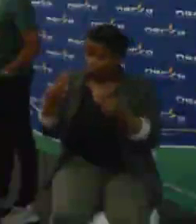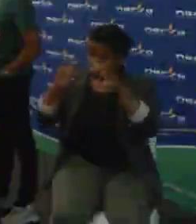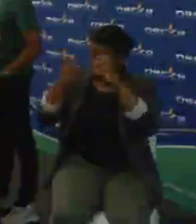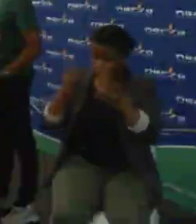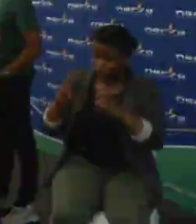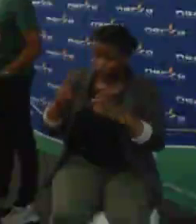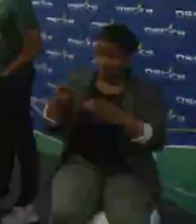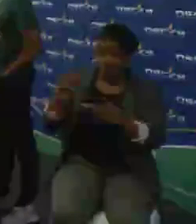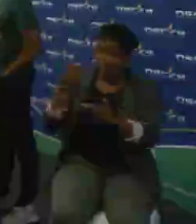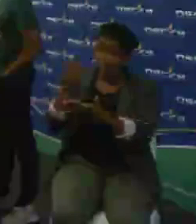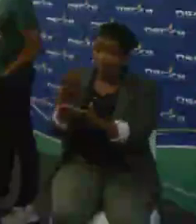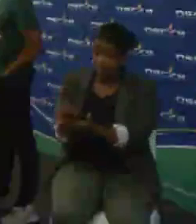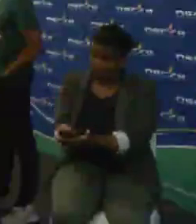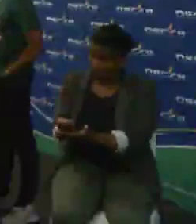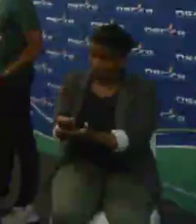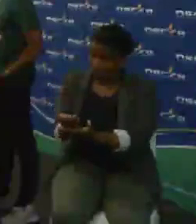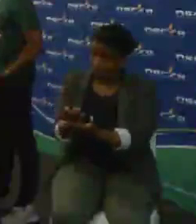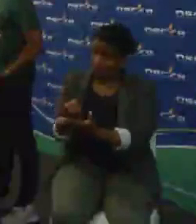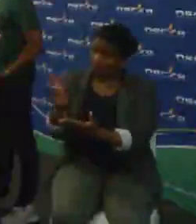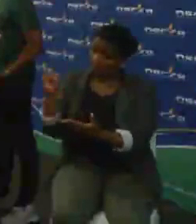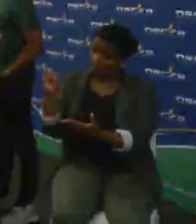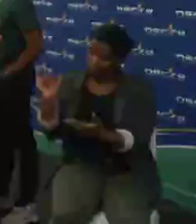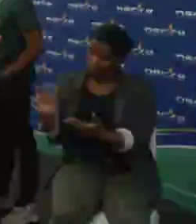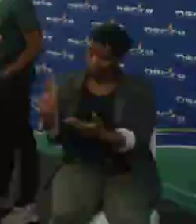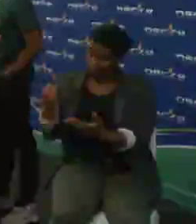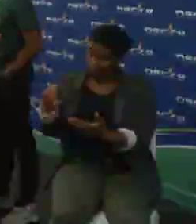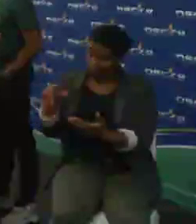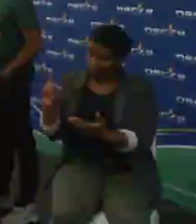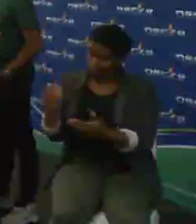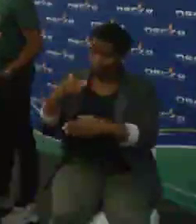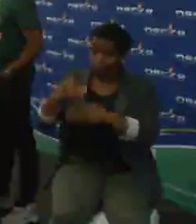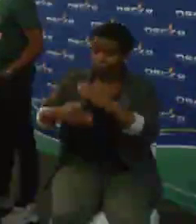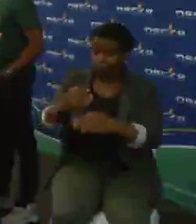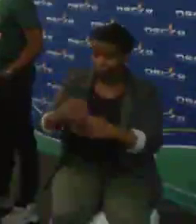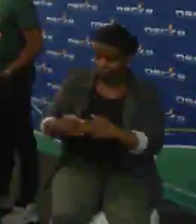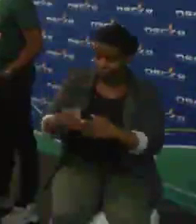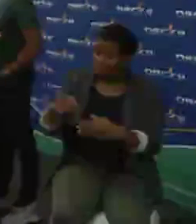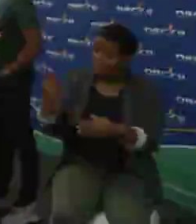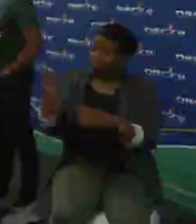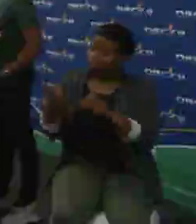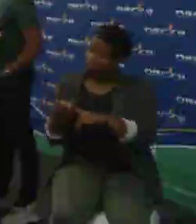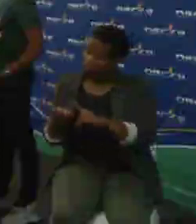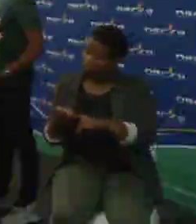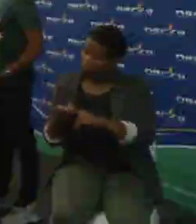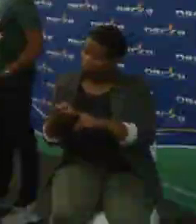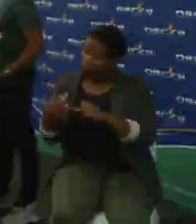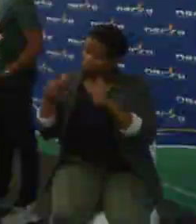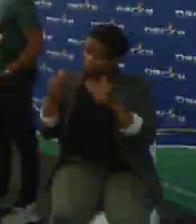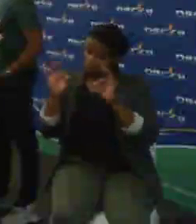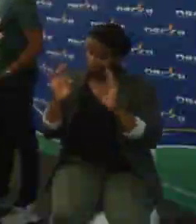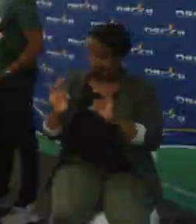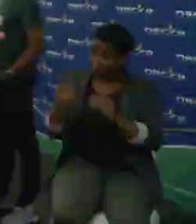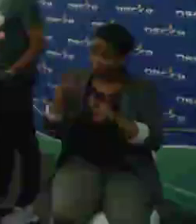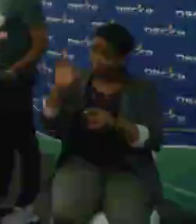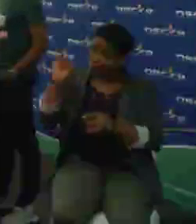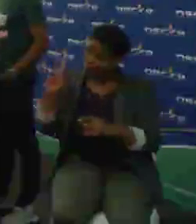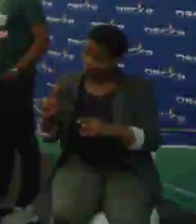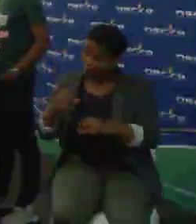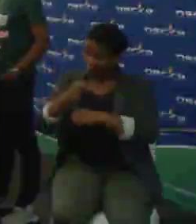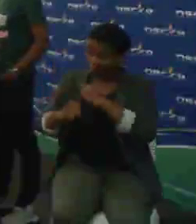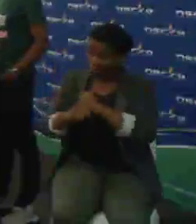for a deviation from the MYPD process. Secondly, we did it when the 1-year application